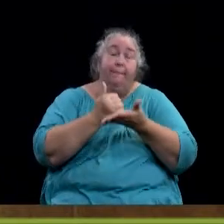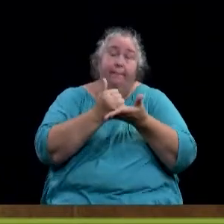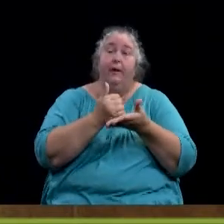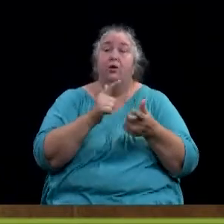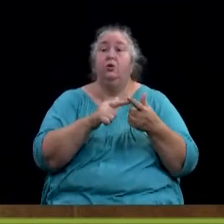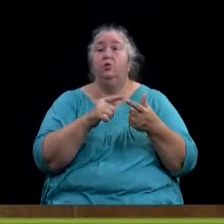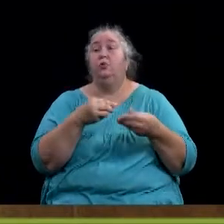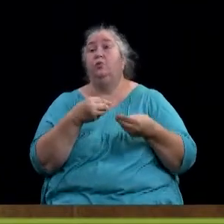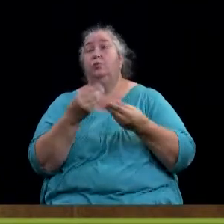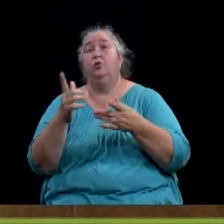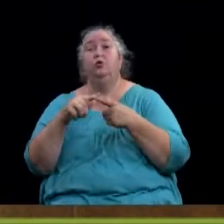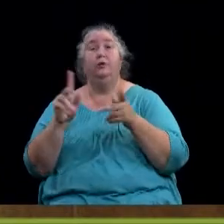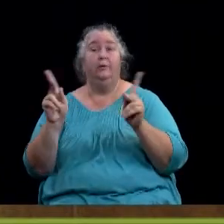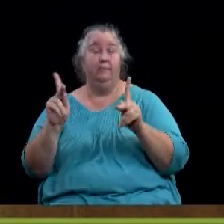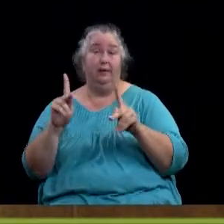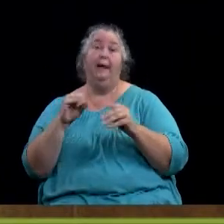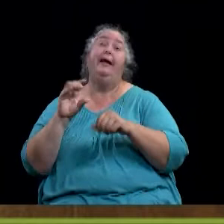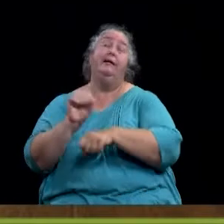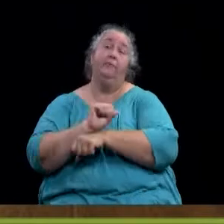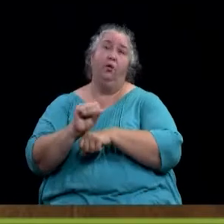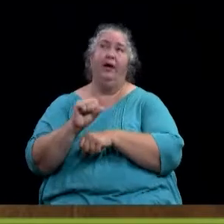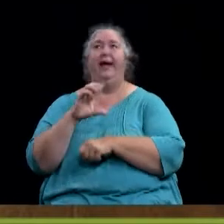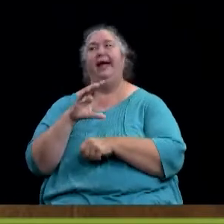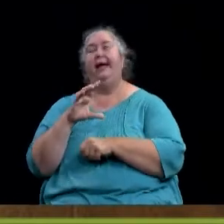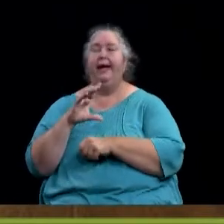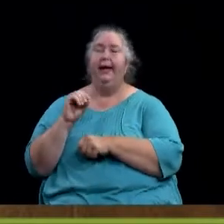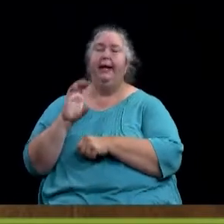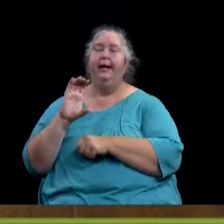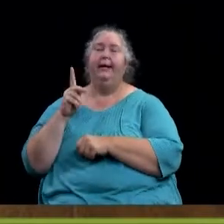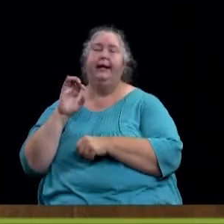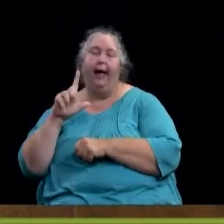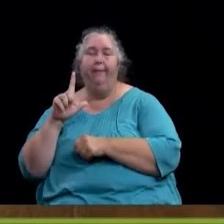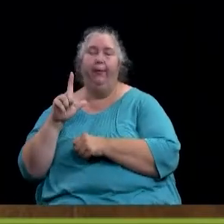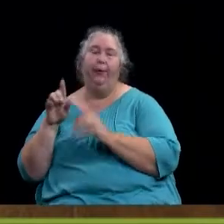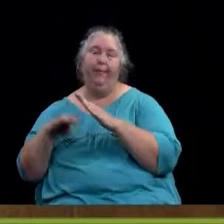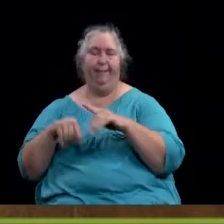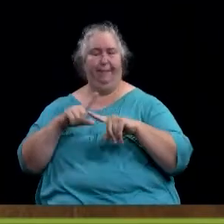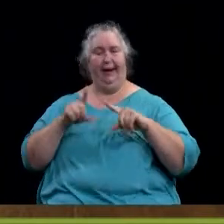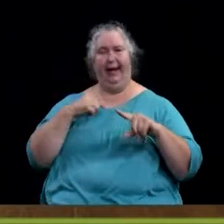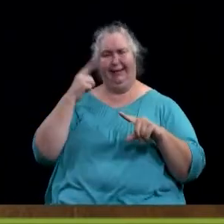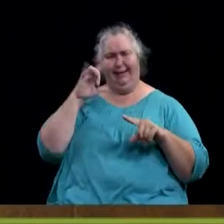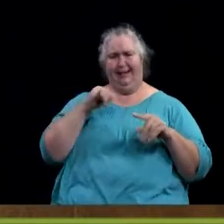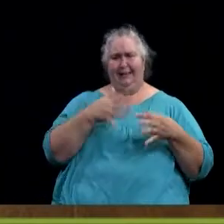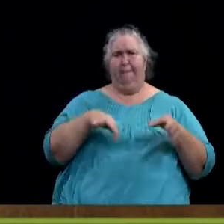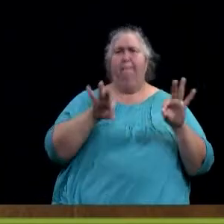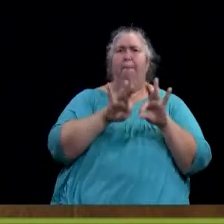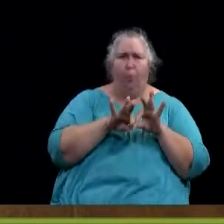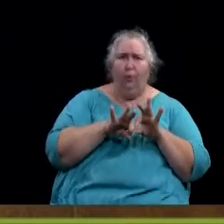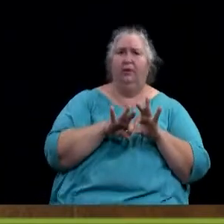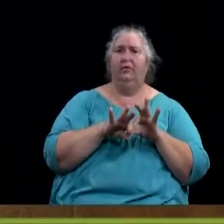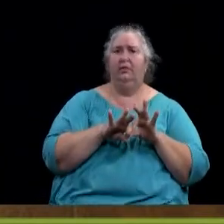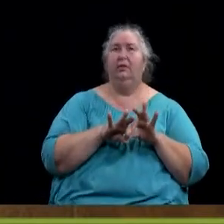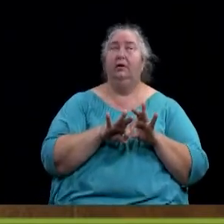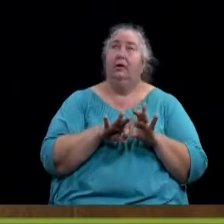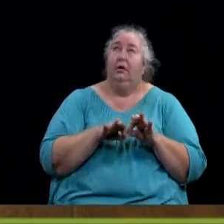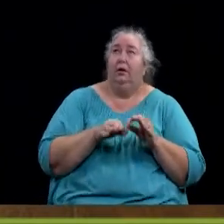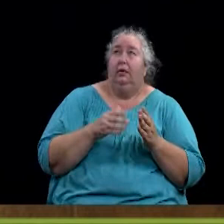base. And I think those are two very important and strategic things that may not necessarily all work together.